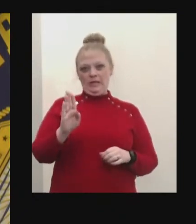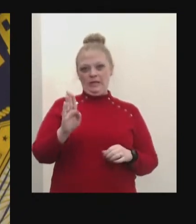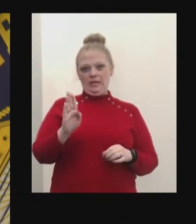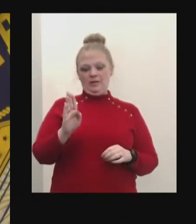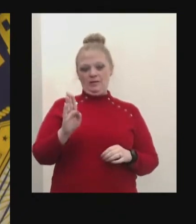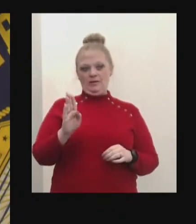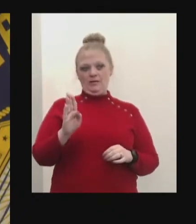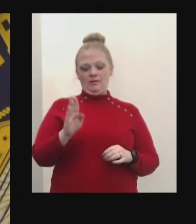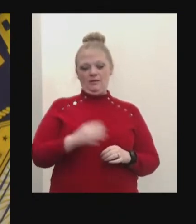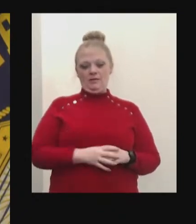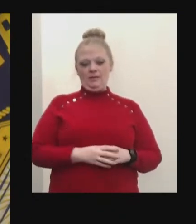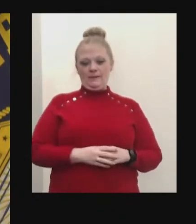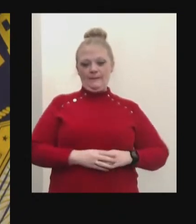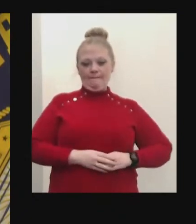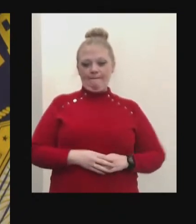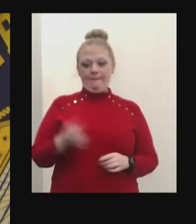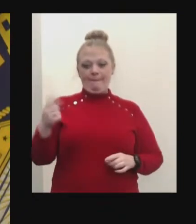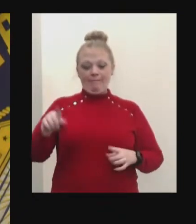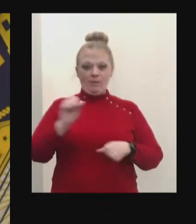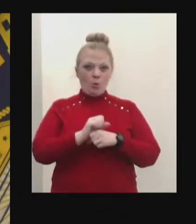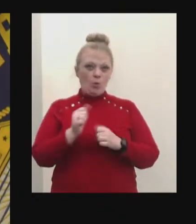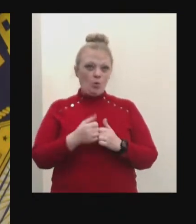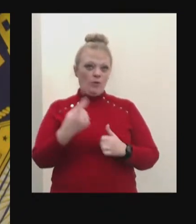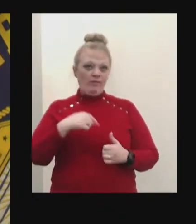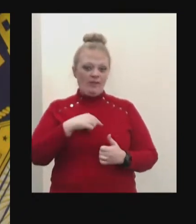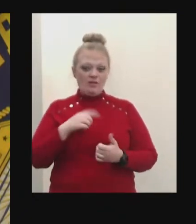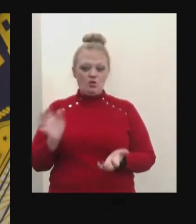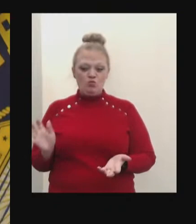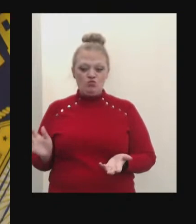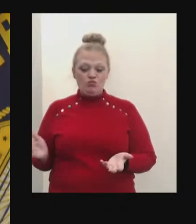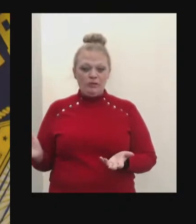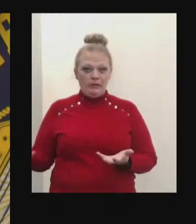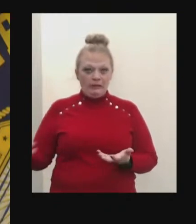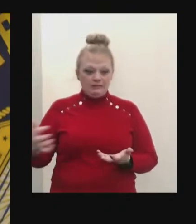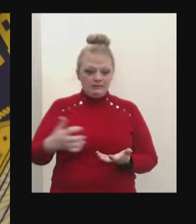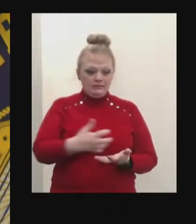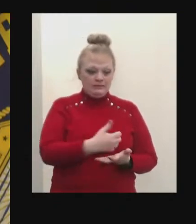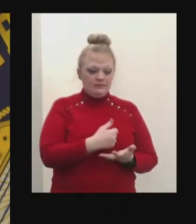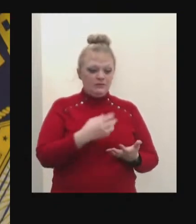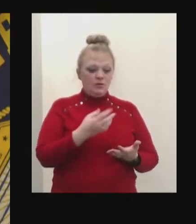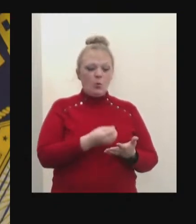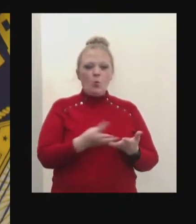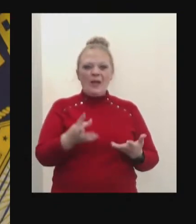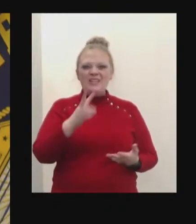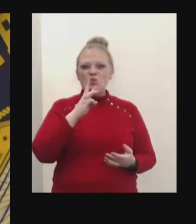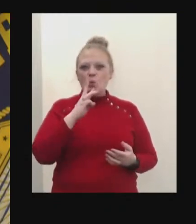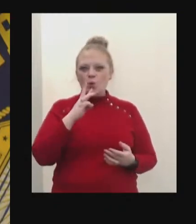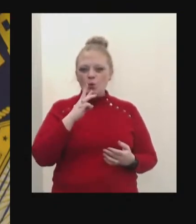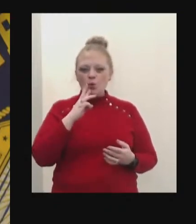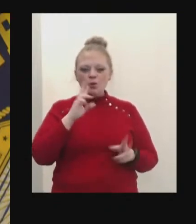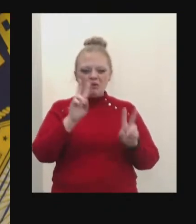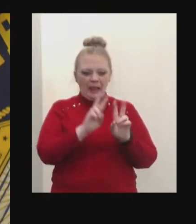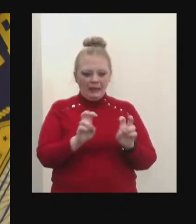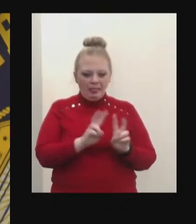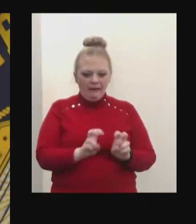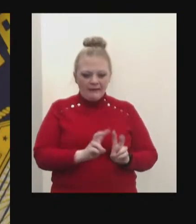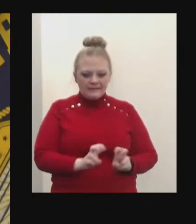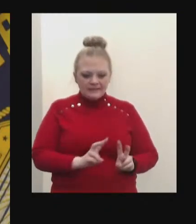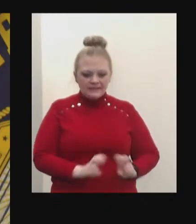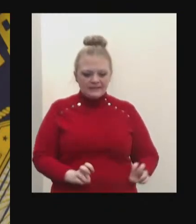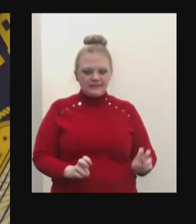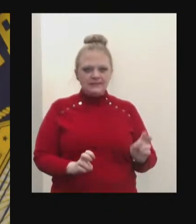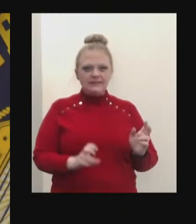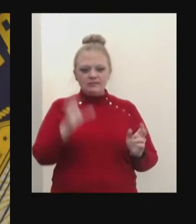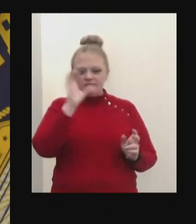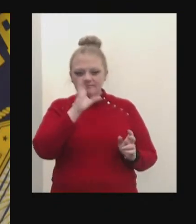they've been working with us to collect specimens of wastewater and then analyze them, look for the